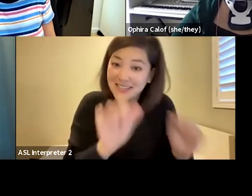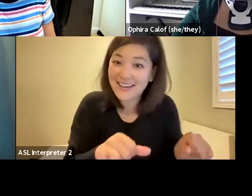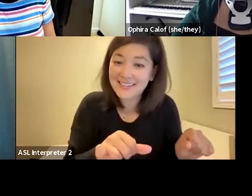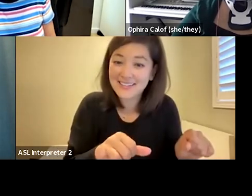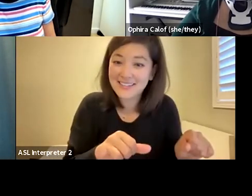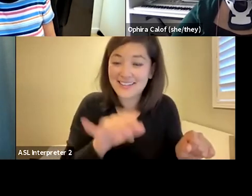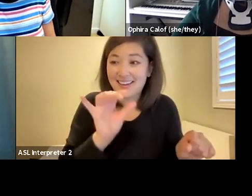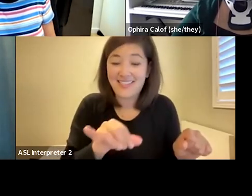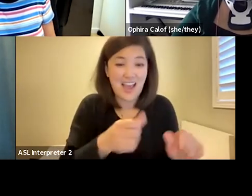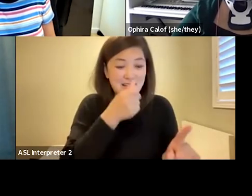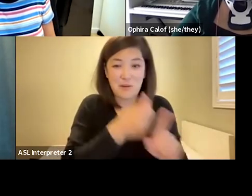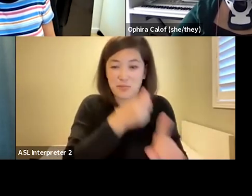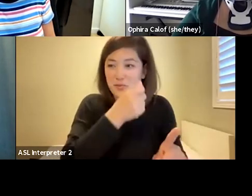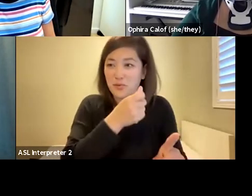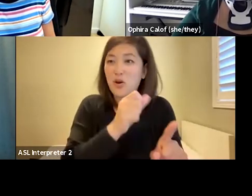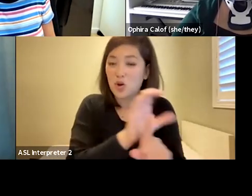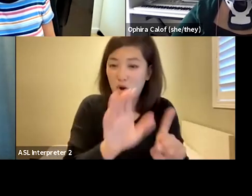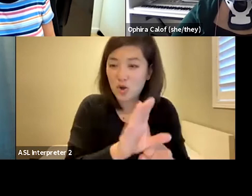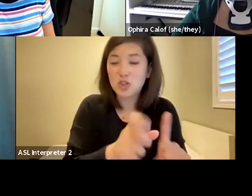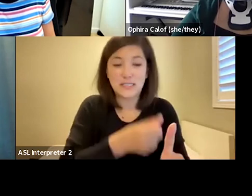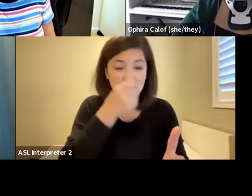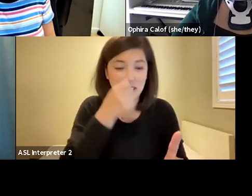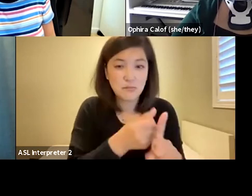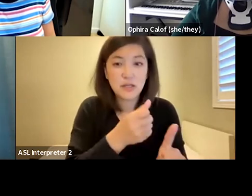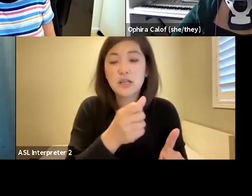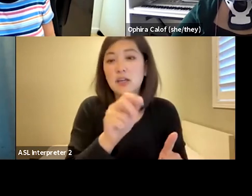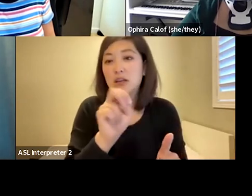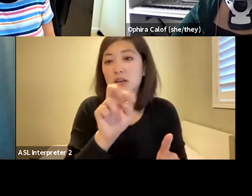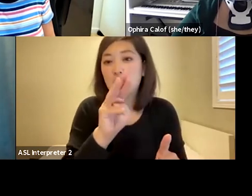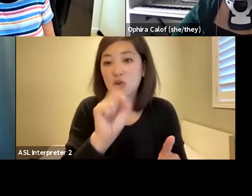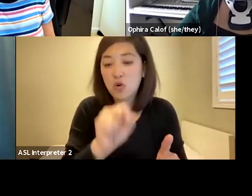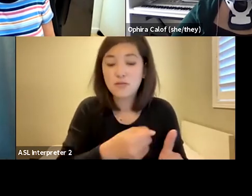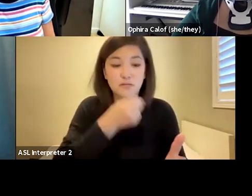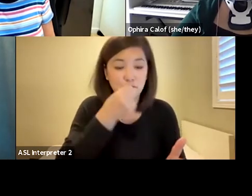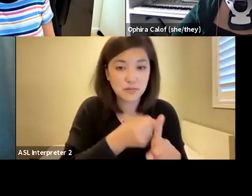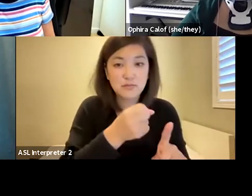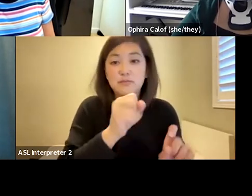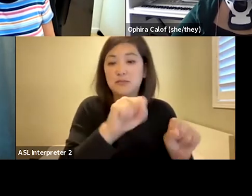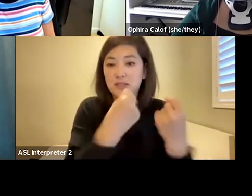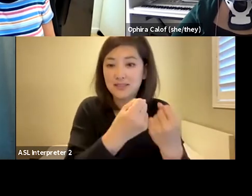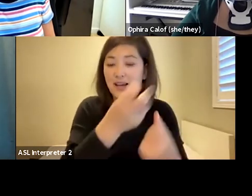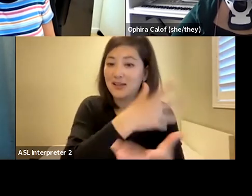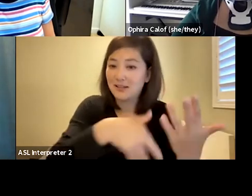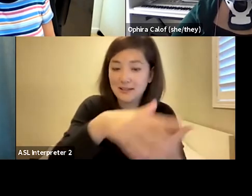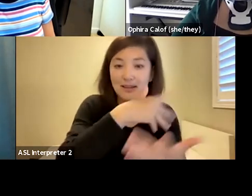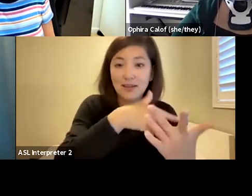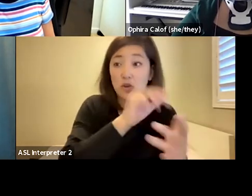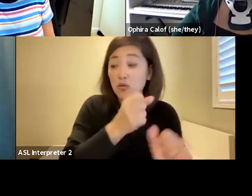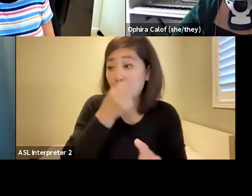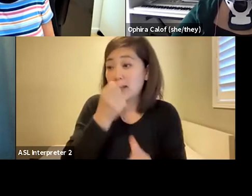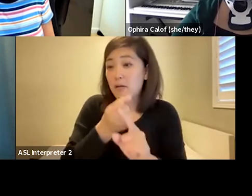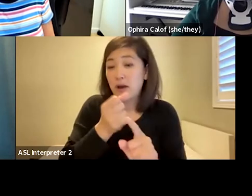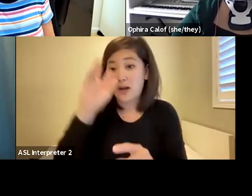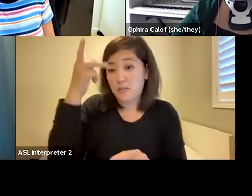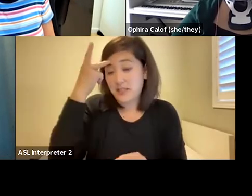can impact culture, which impacts norms and policy and society. So you can actually affect political change with the right show, the right film.